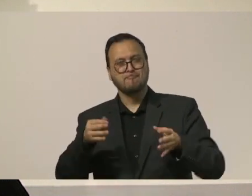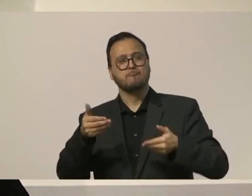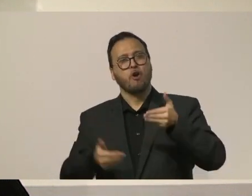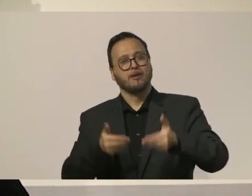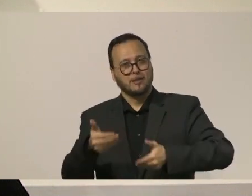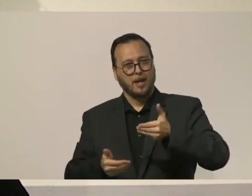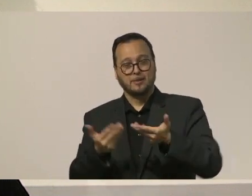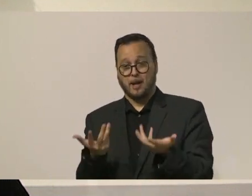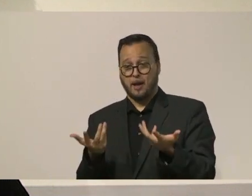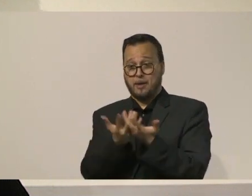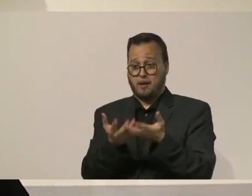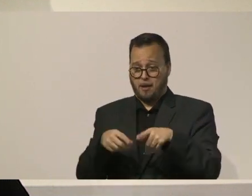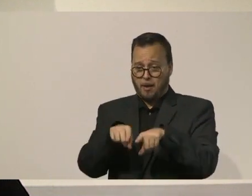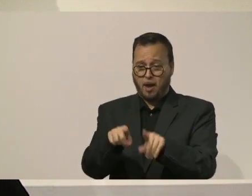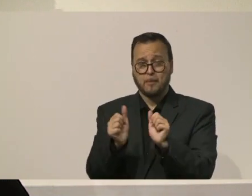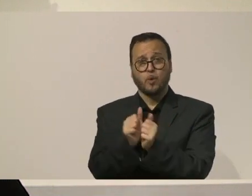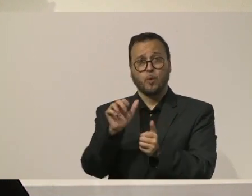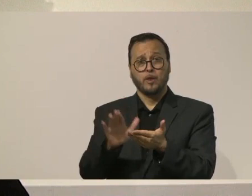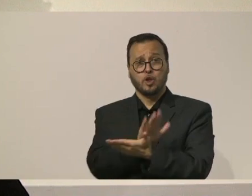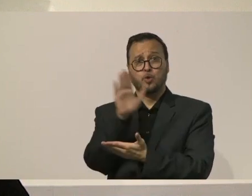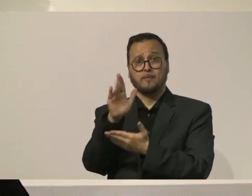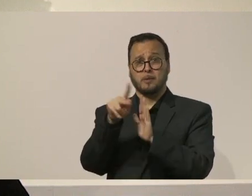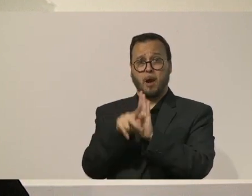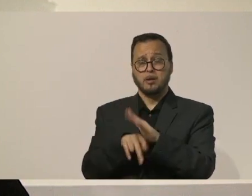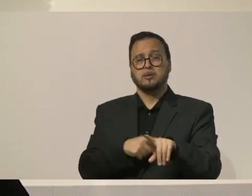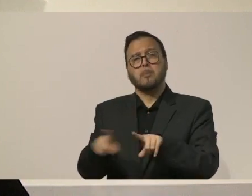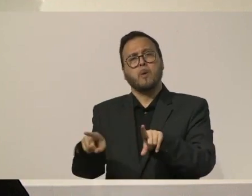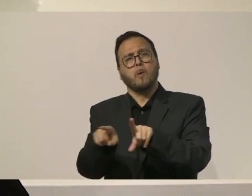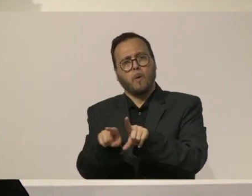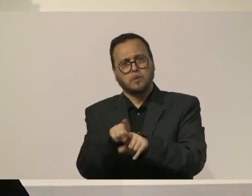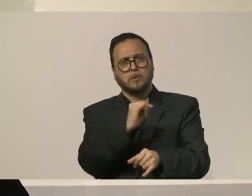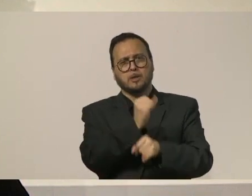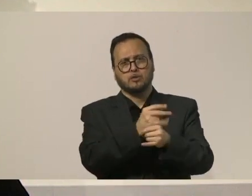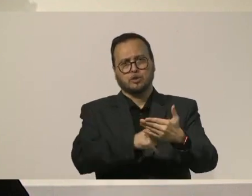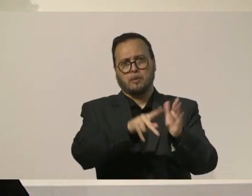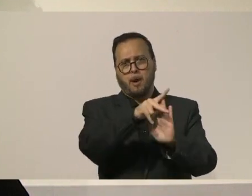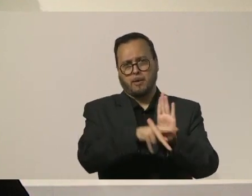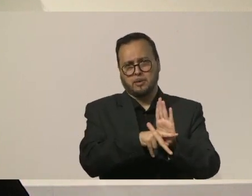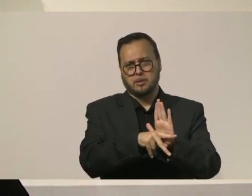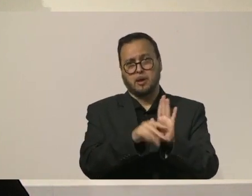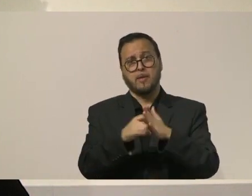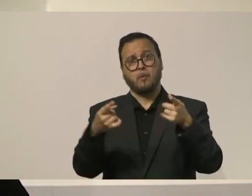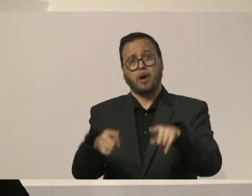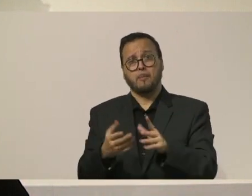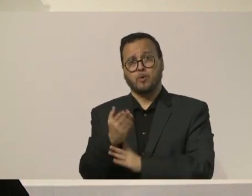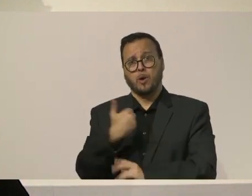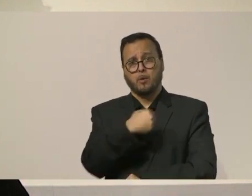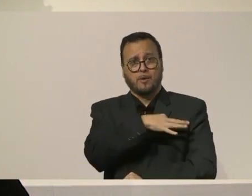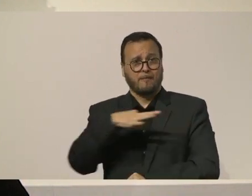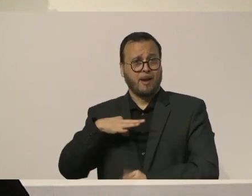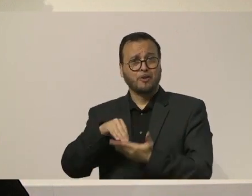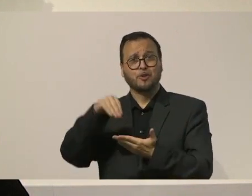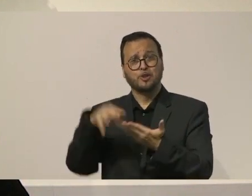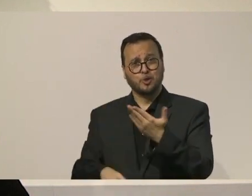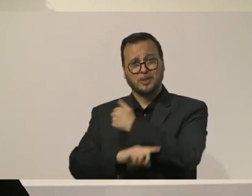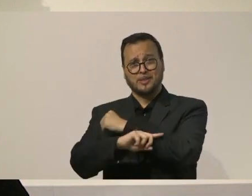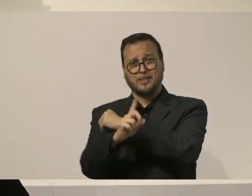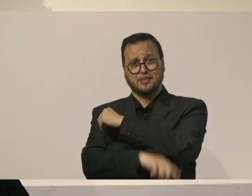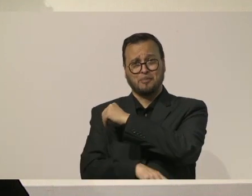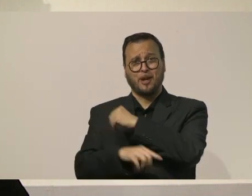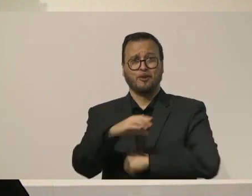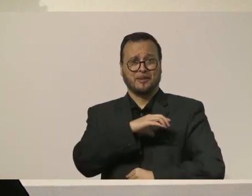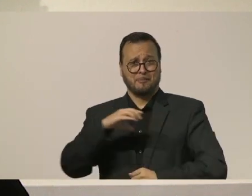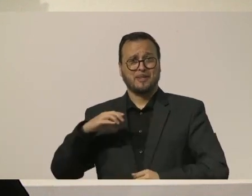only university policy, but institutional policy. And this will happen via our faculty student disciplinary